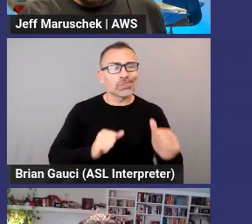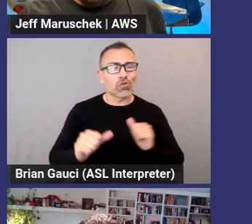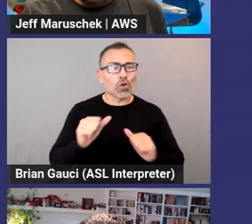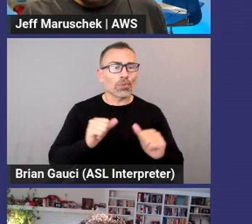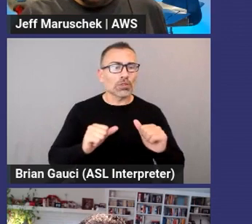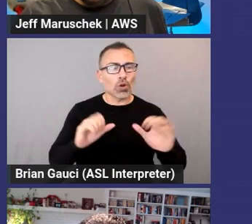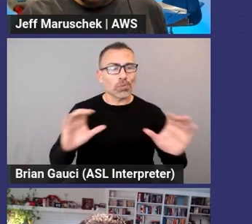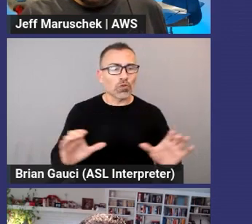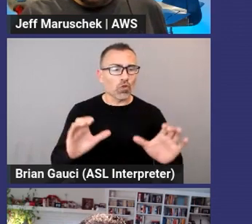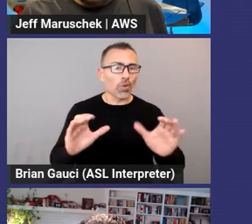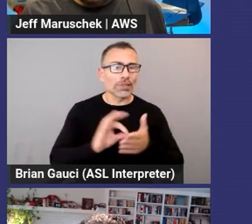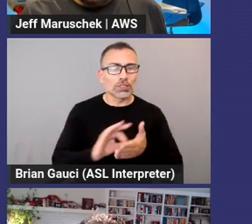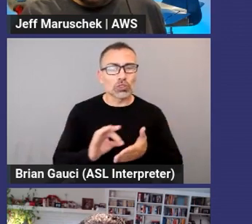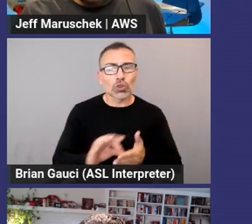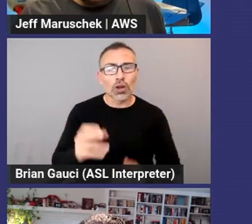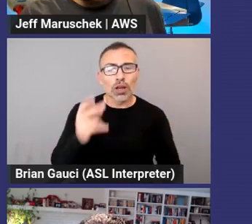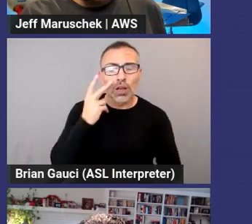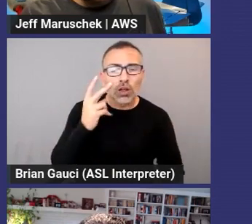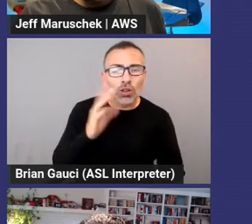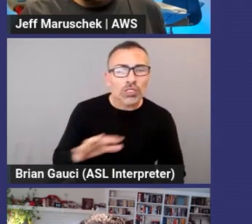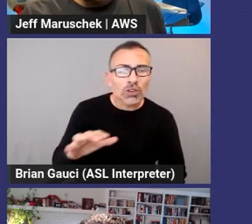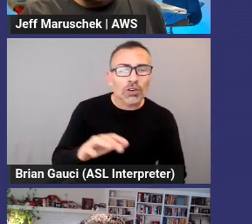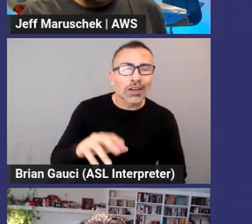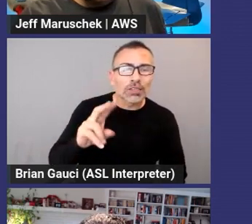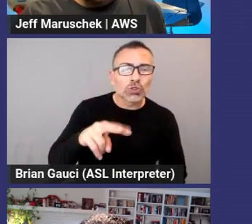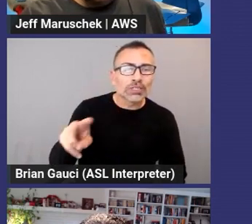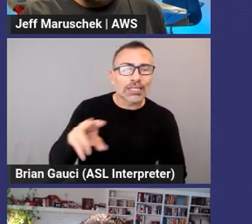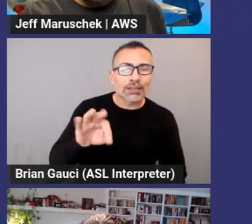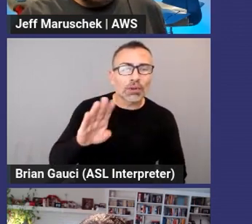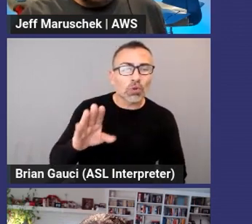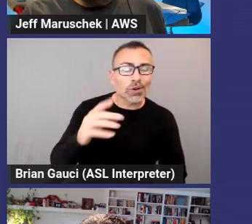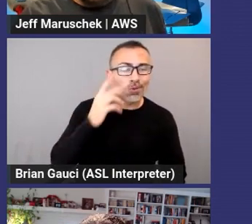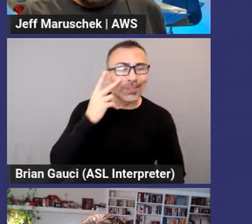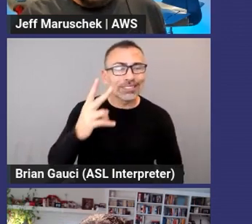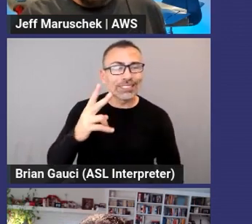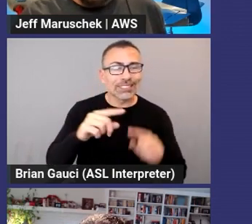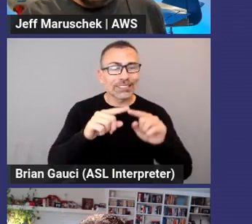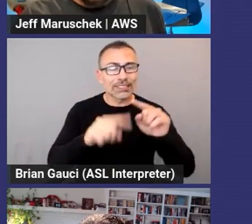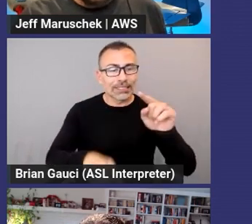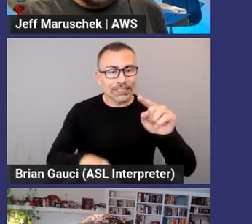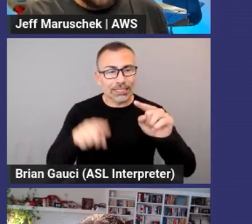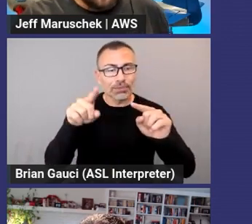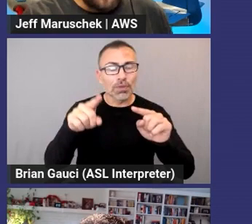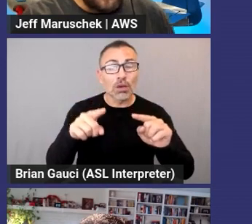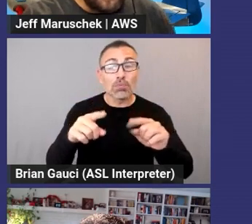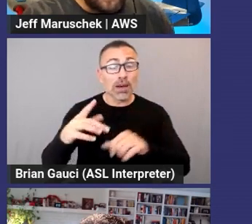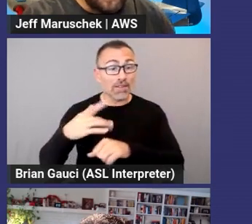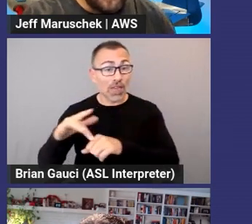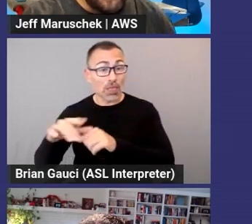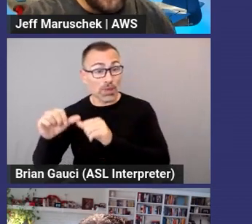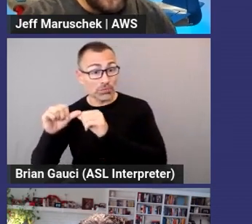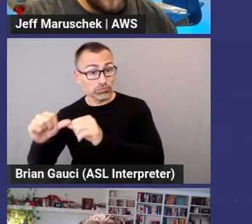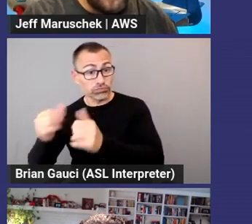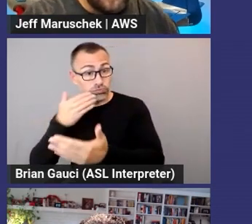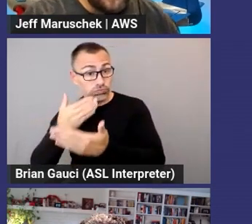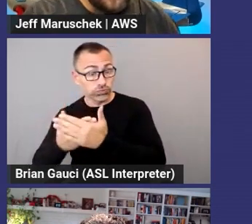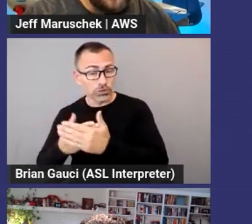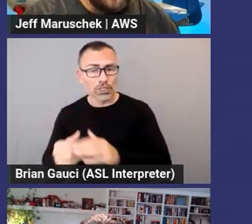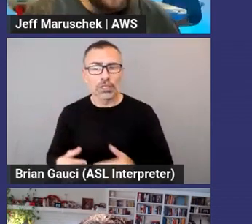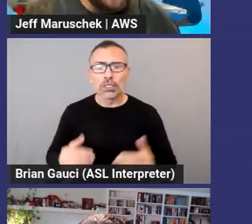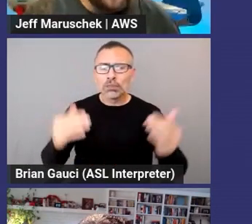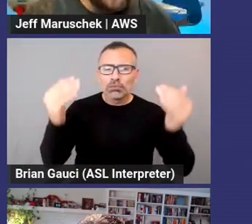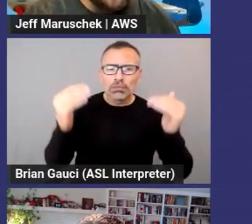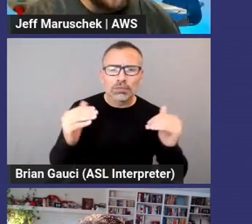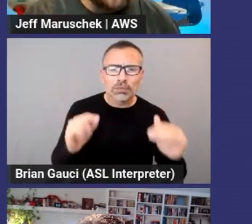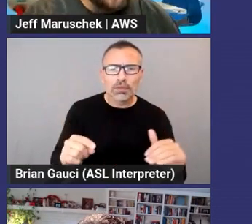like around 22nd Feb, there is a dip in my performance score while the availability score seems to be good. I go down